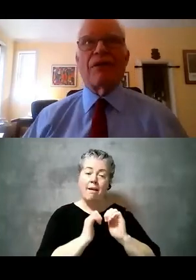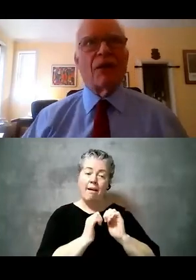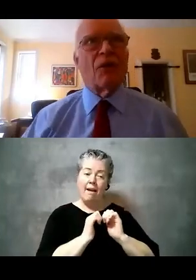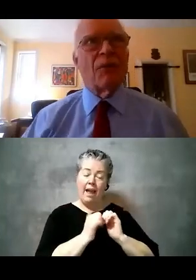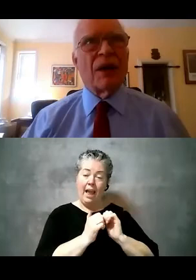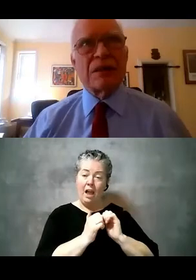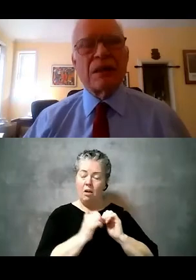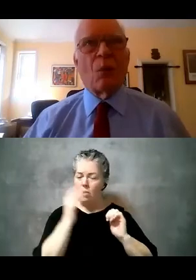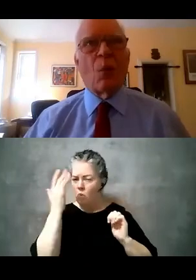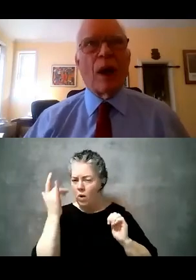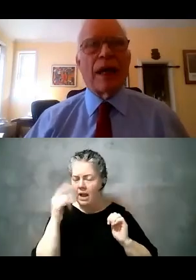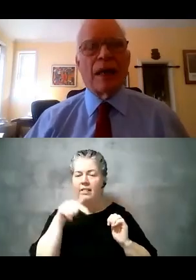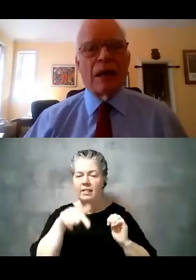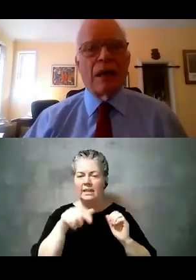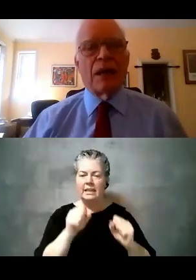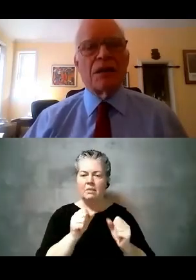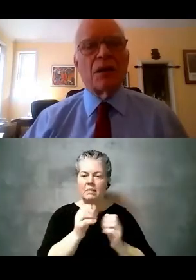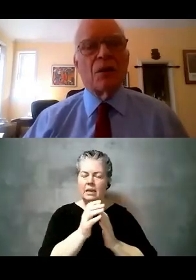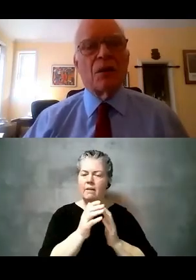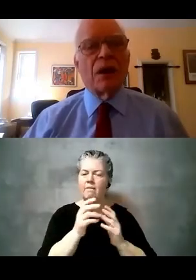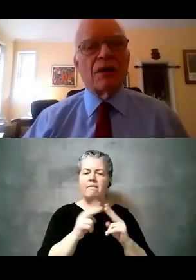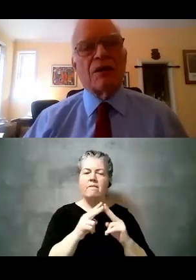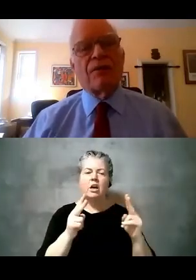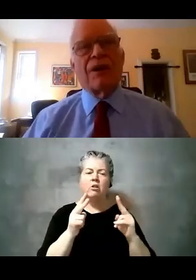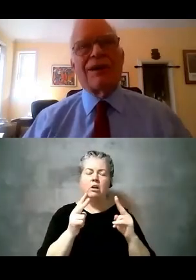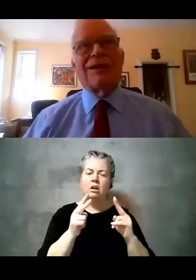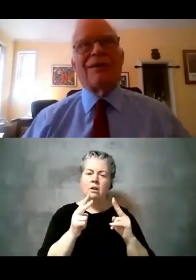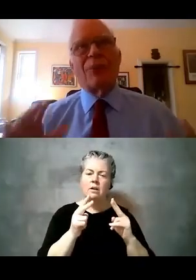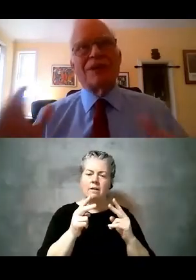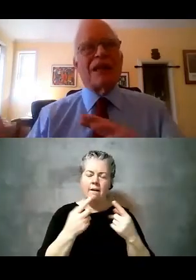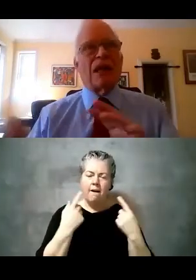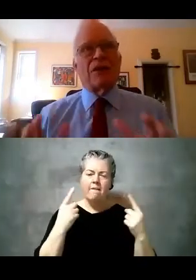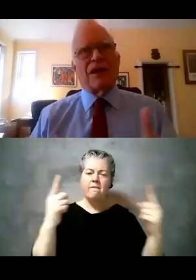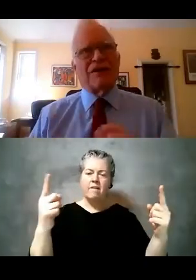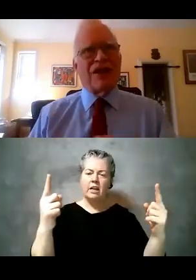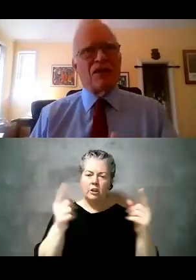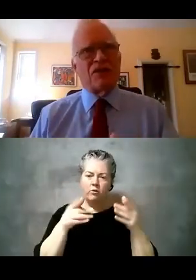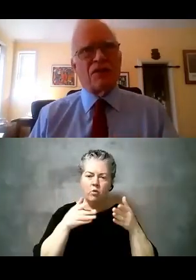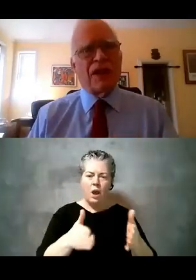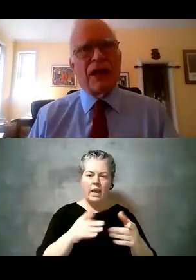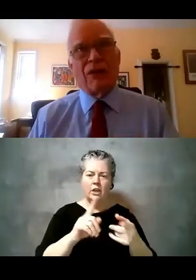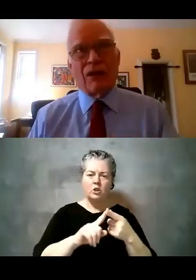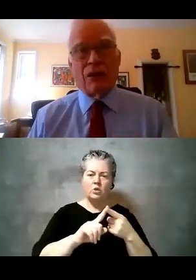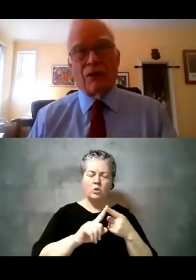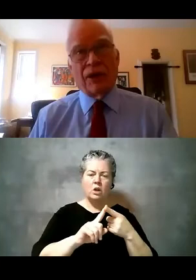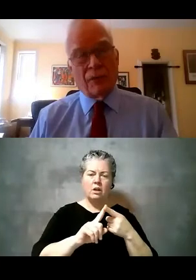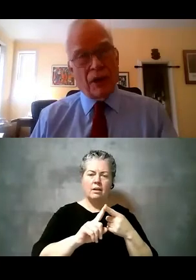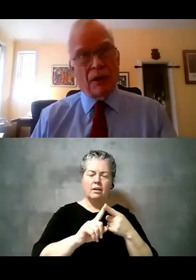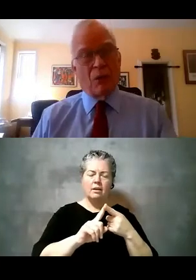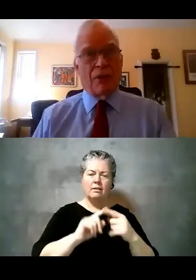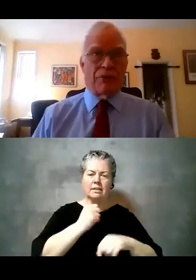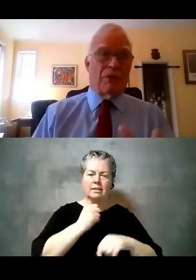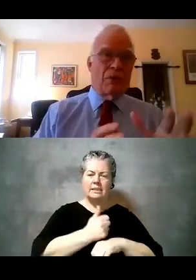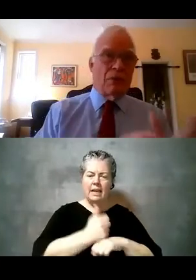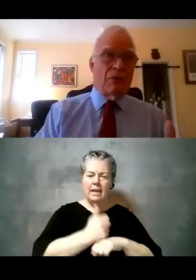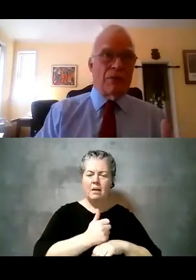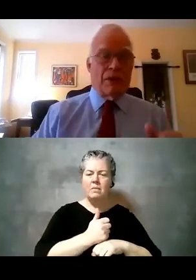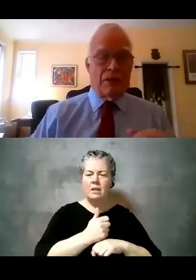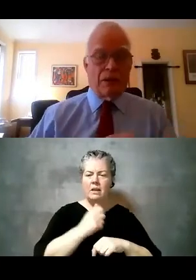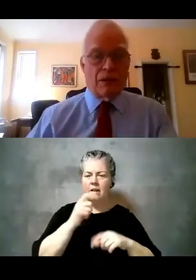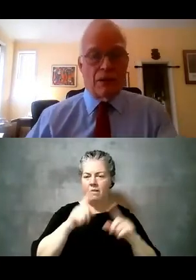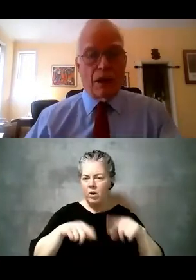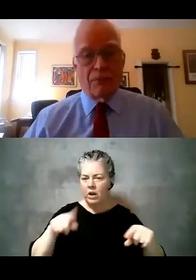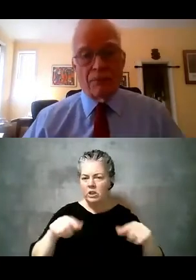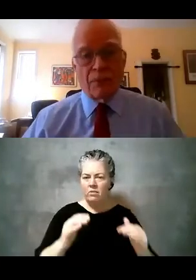a very robust way to sort of put together the advantages of the hierarchical linear model with